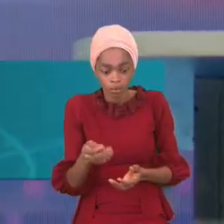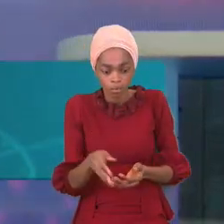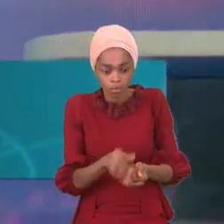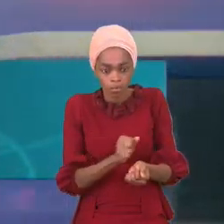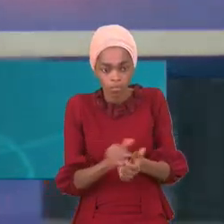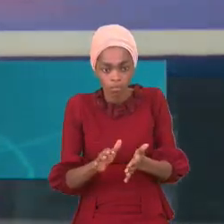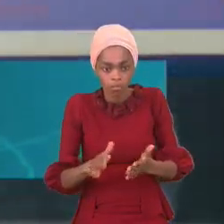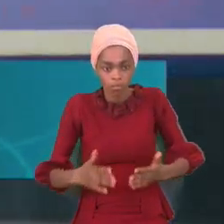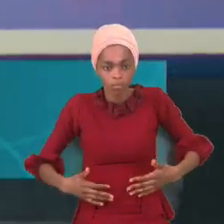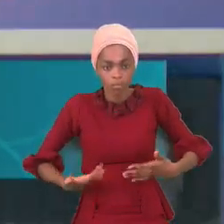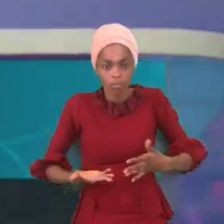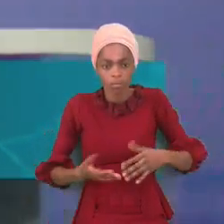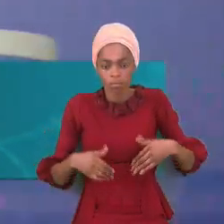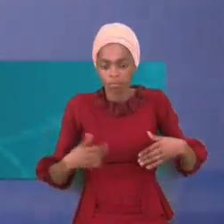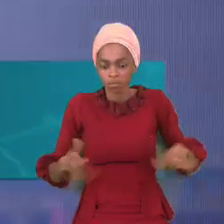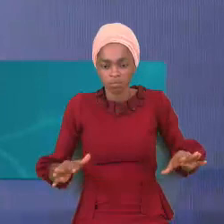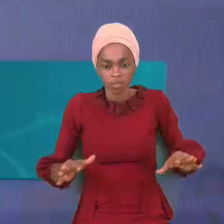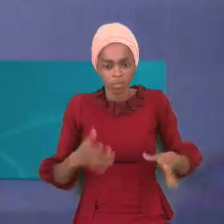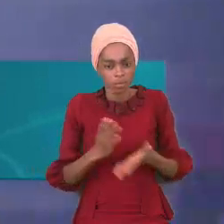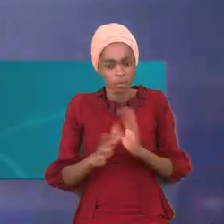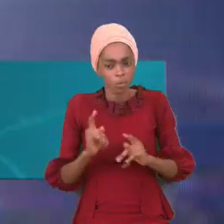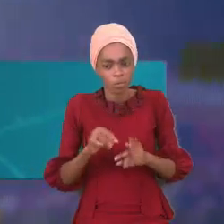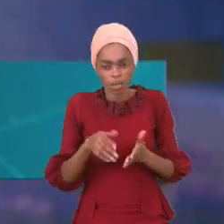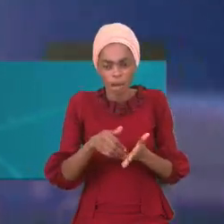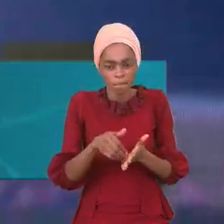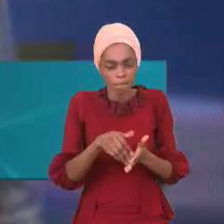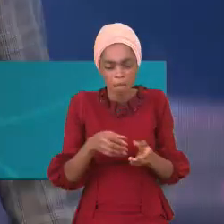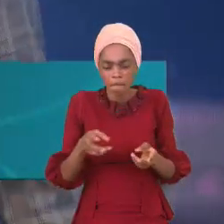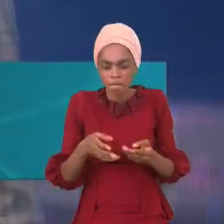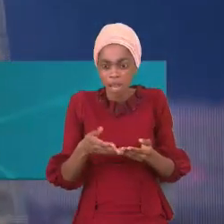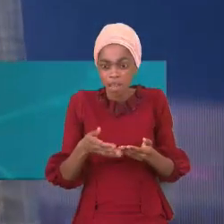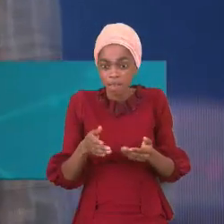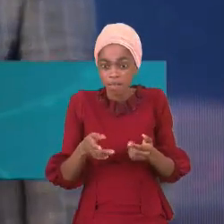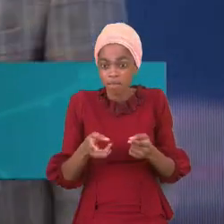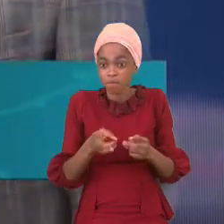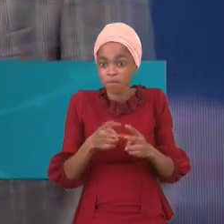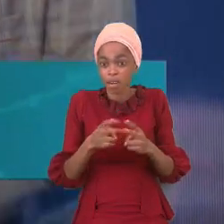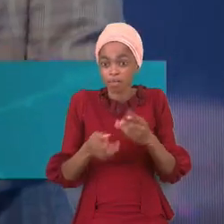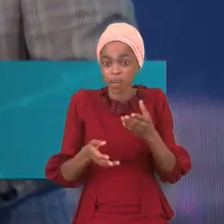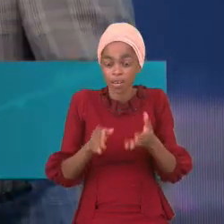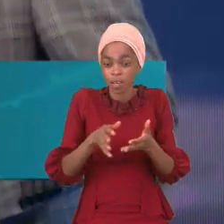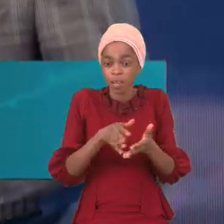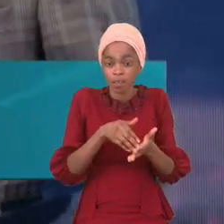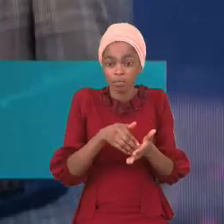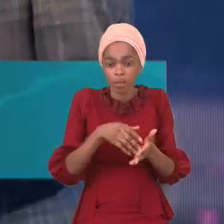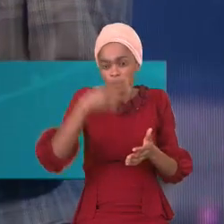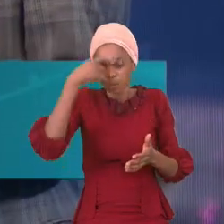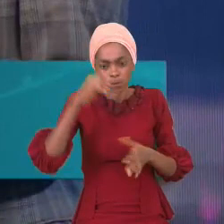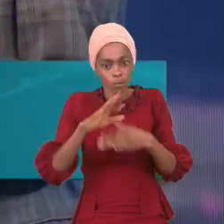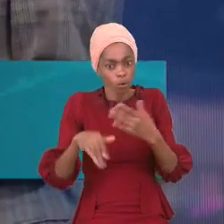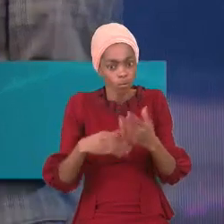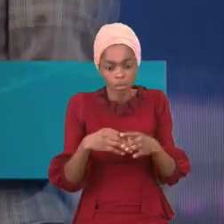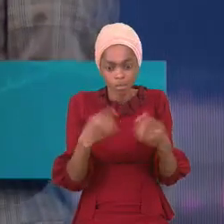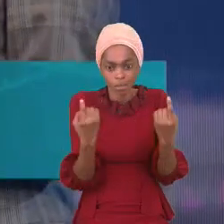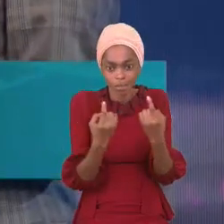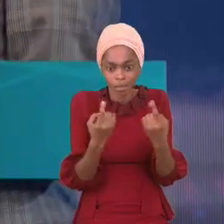There are people, they're so feeble, they're so fragile, because all those termites have eaten up the